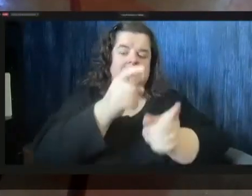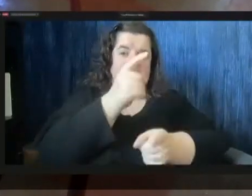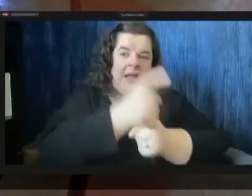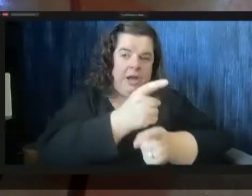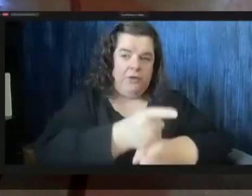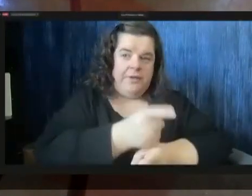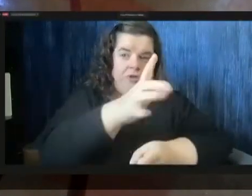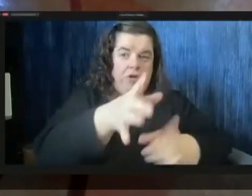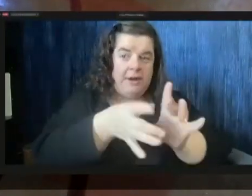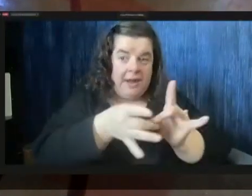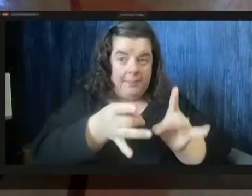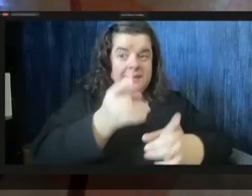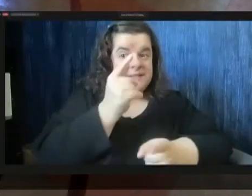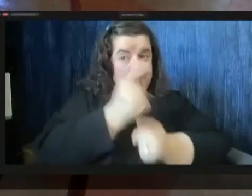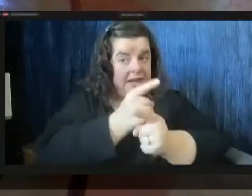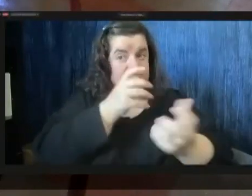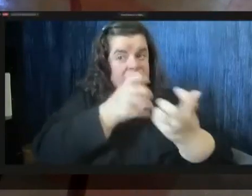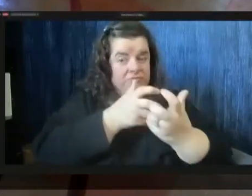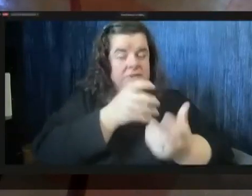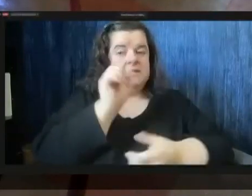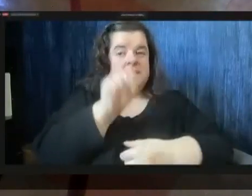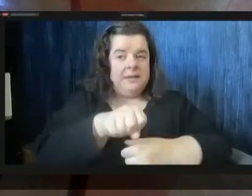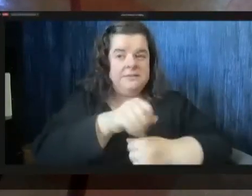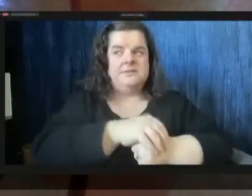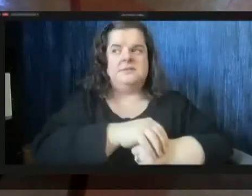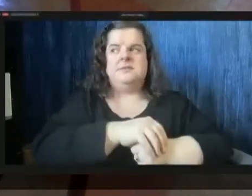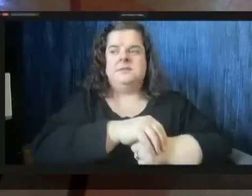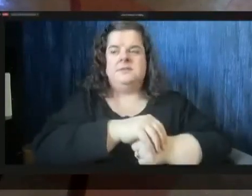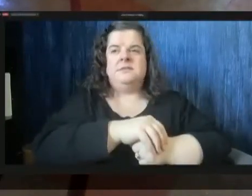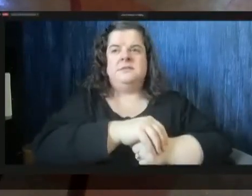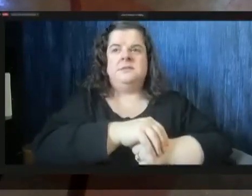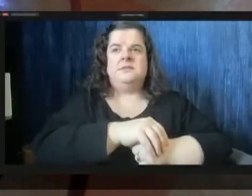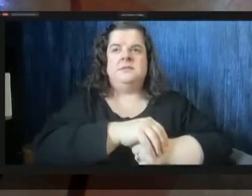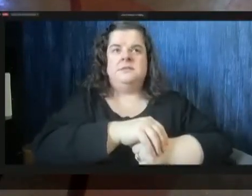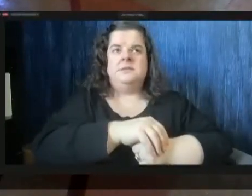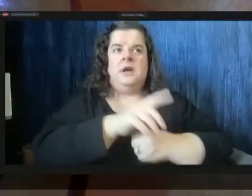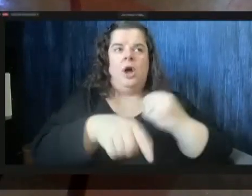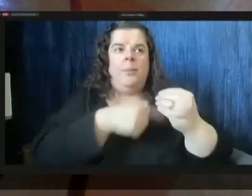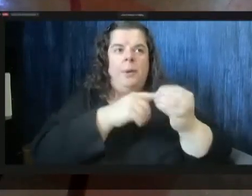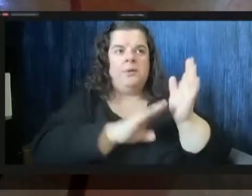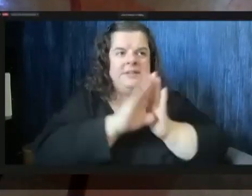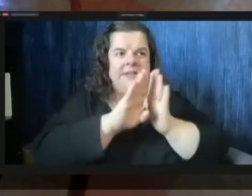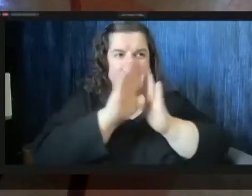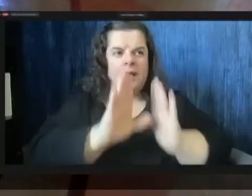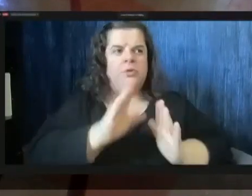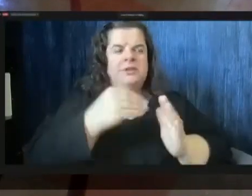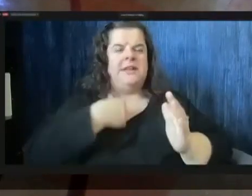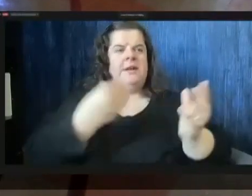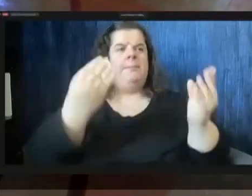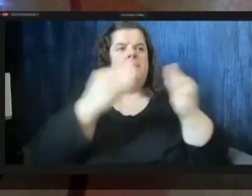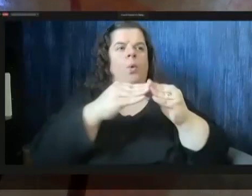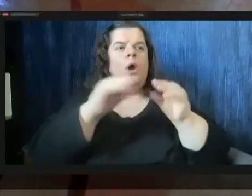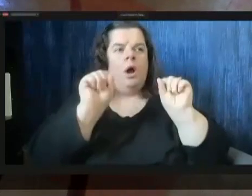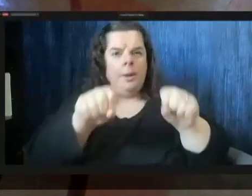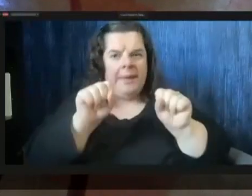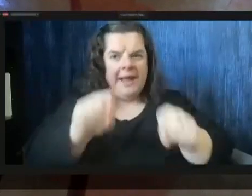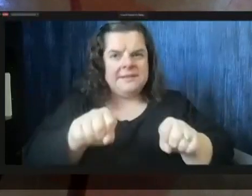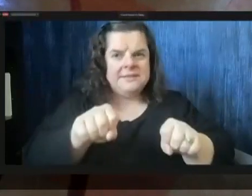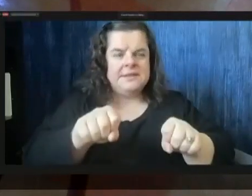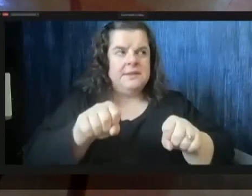comments are. Re-emphasize how accurate your comments are about developers having far more capacity and